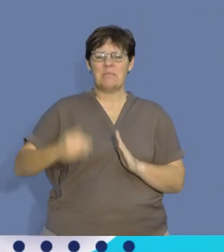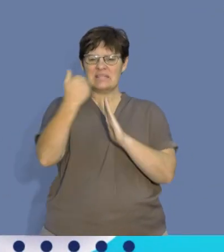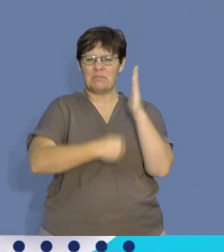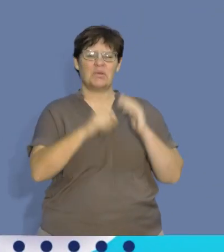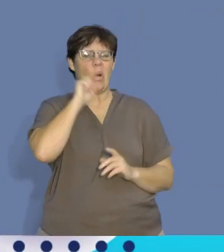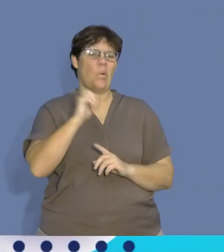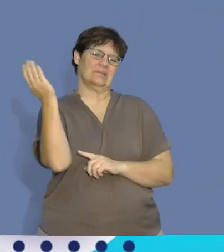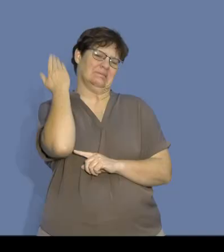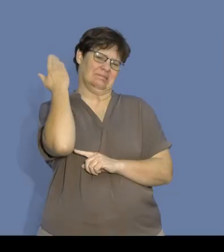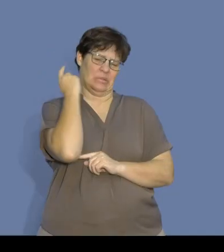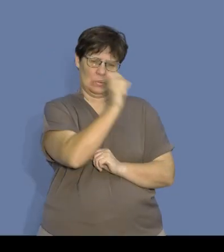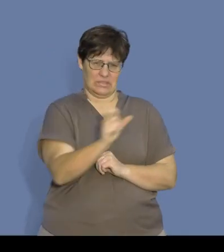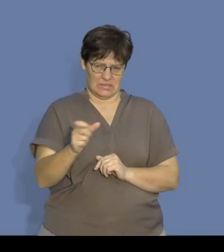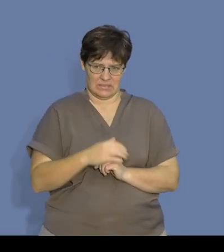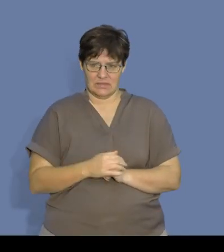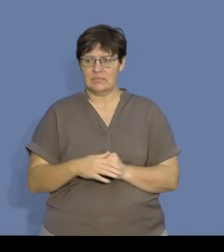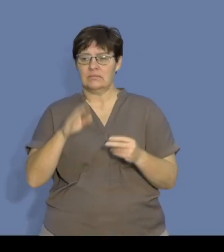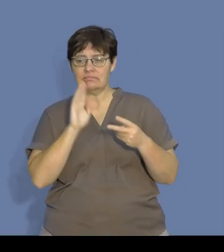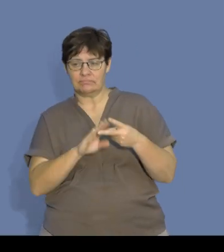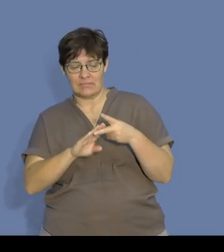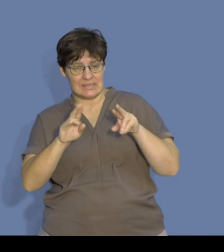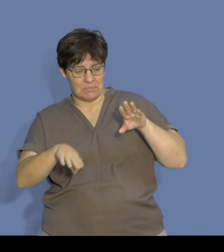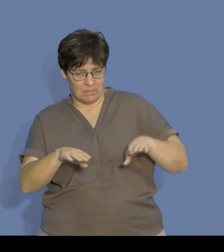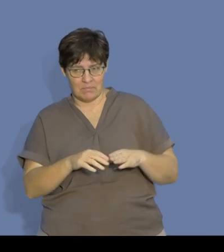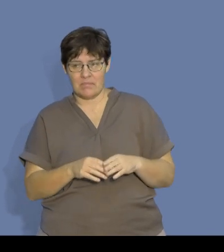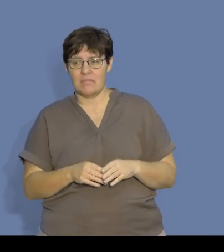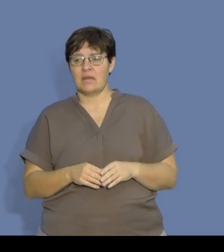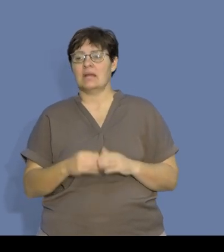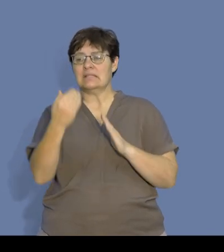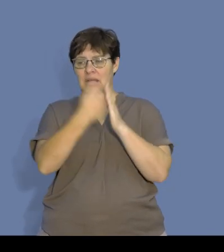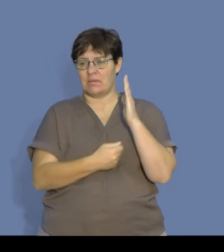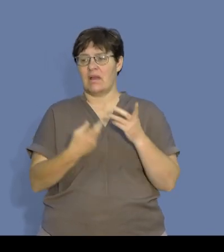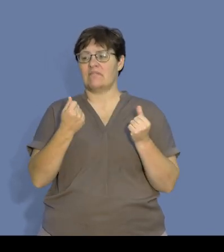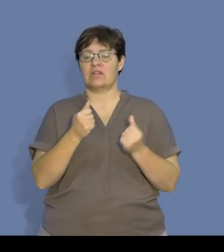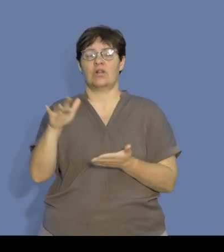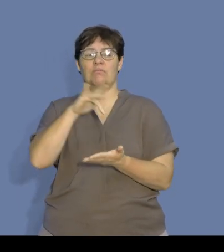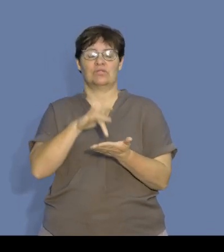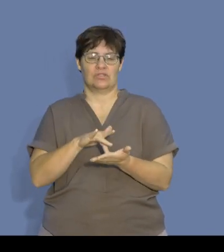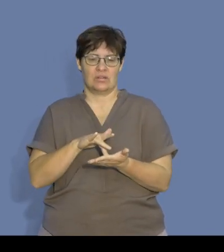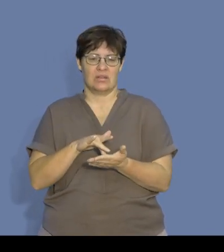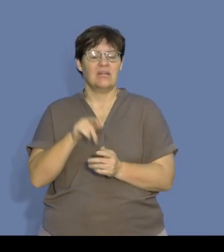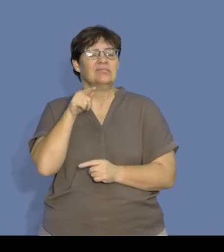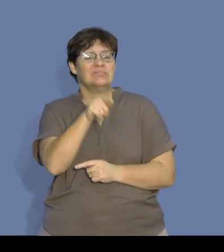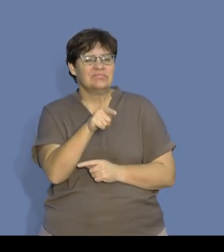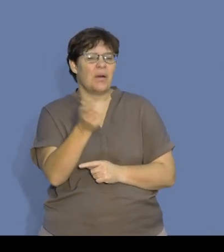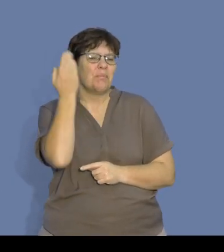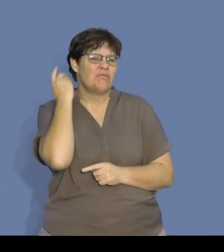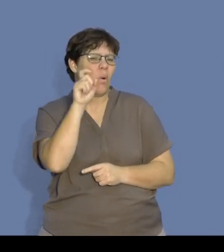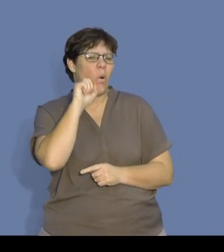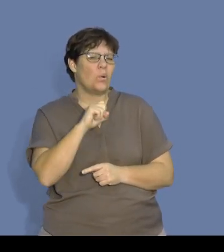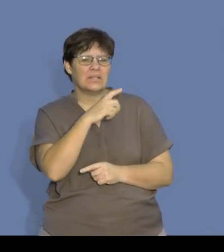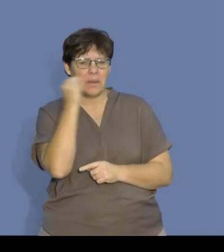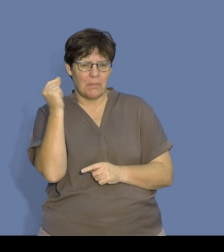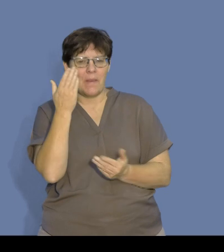terminology. Similarly, statement of financial position. Previously, we obviously referred to this as